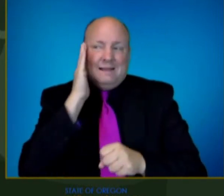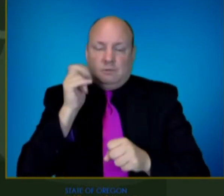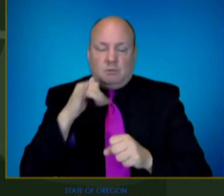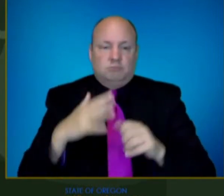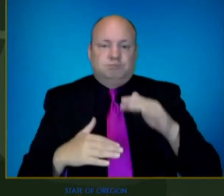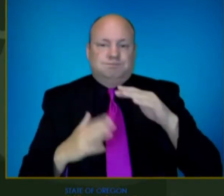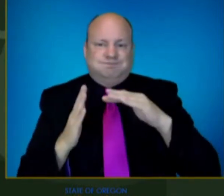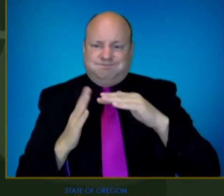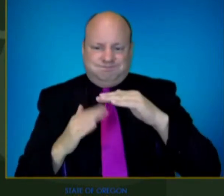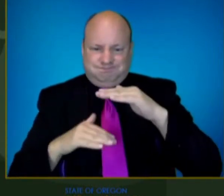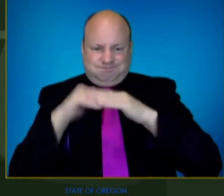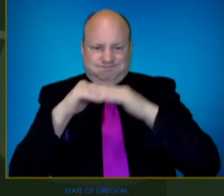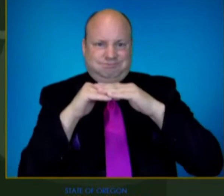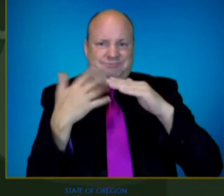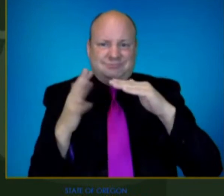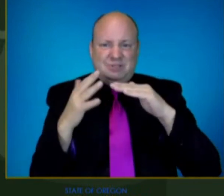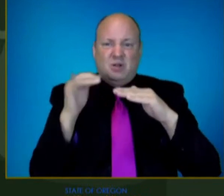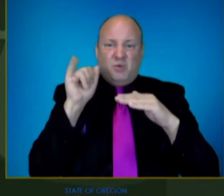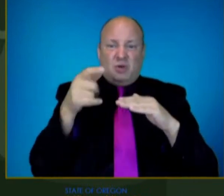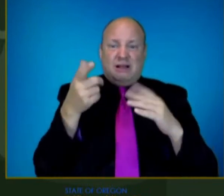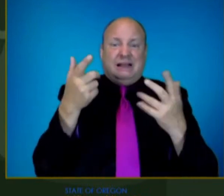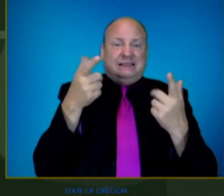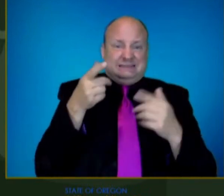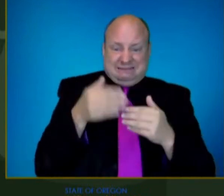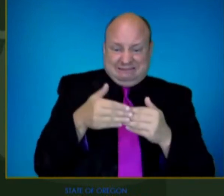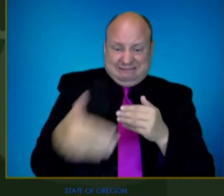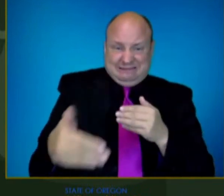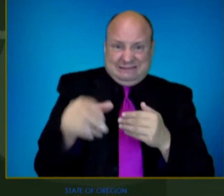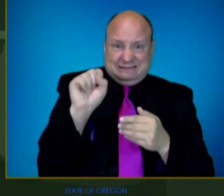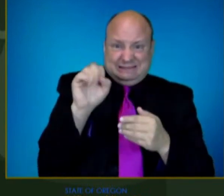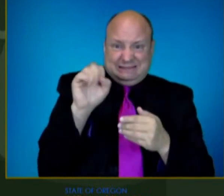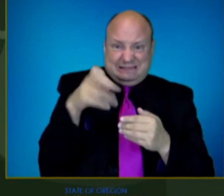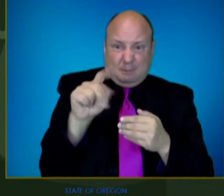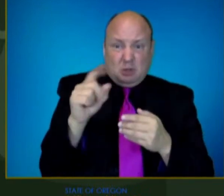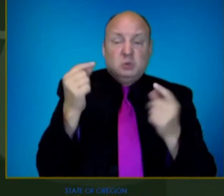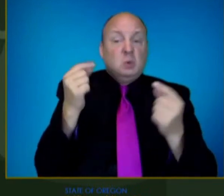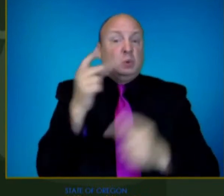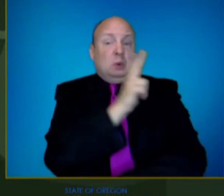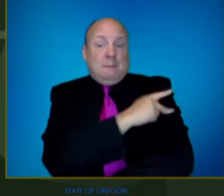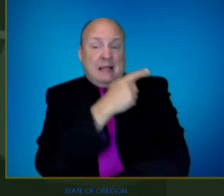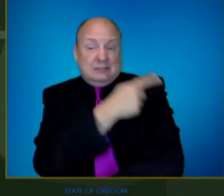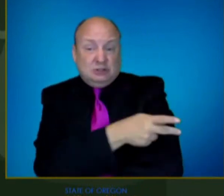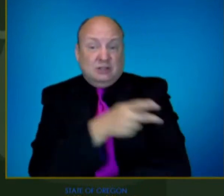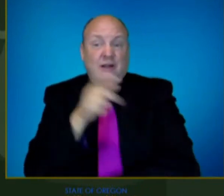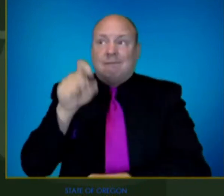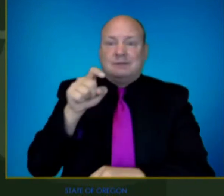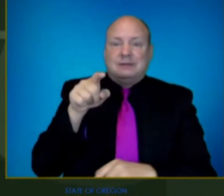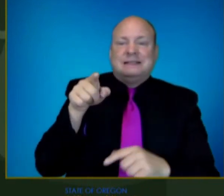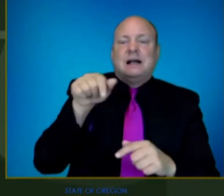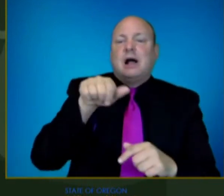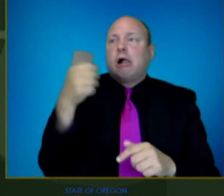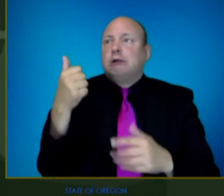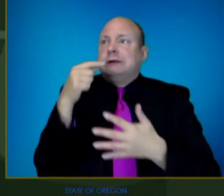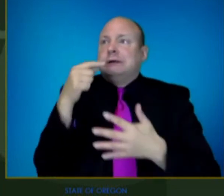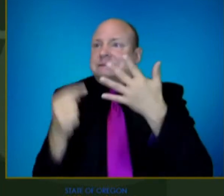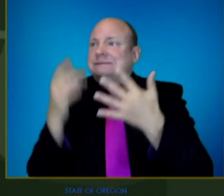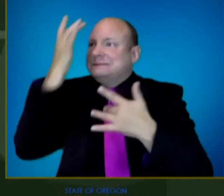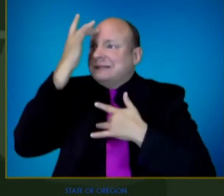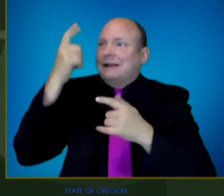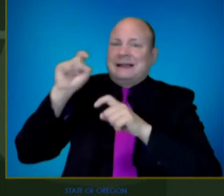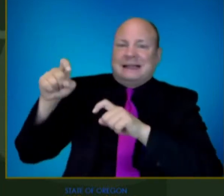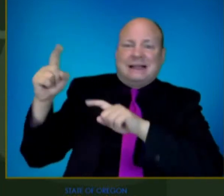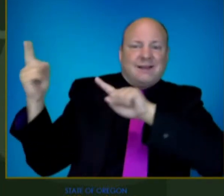September. And that's patients coming into the hospital for any reason, COVID, a heart attack, or a